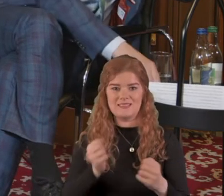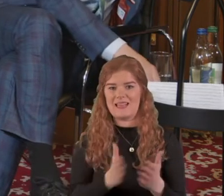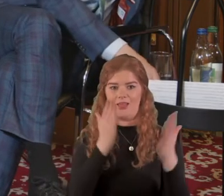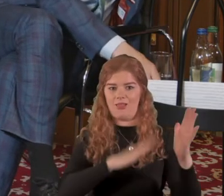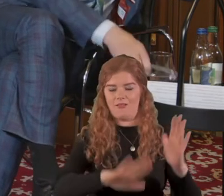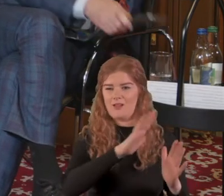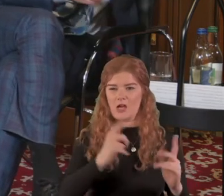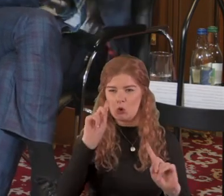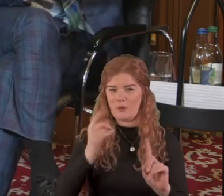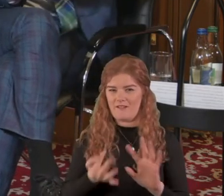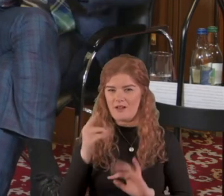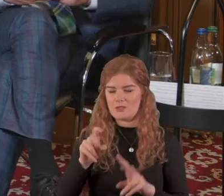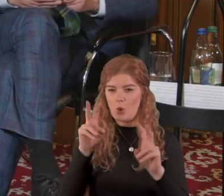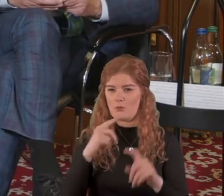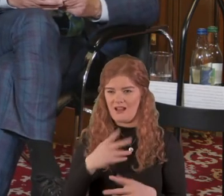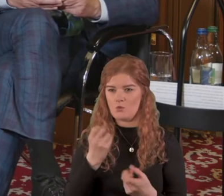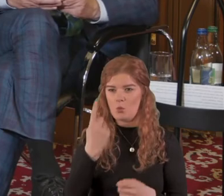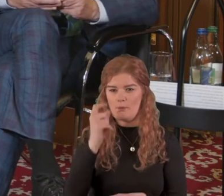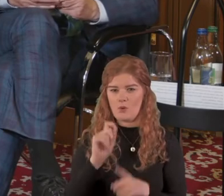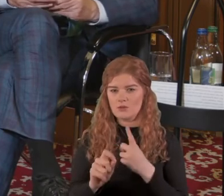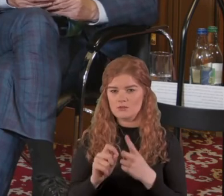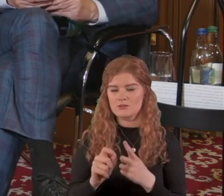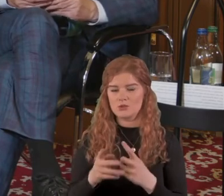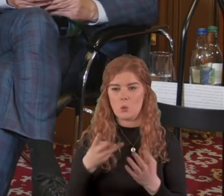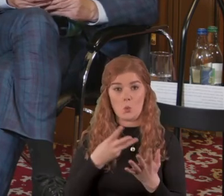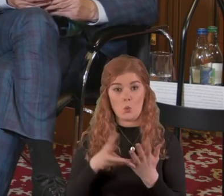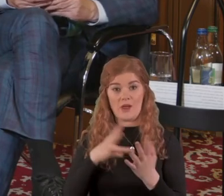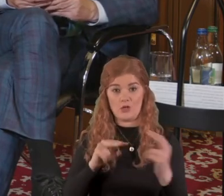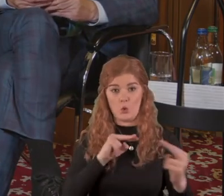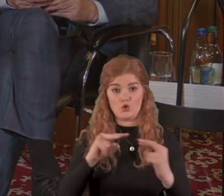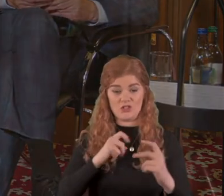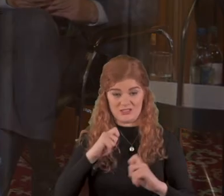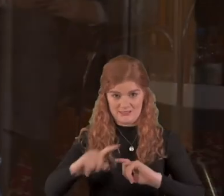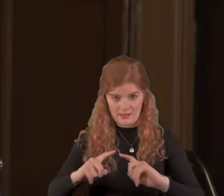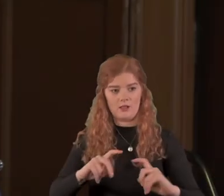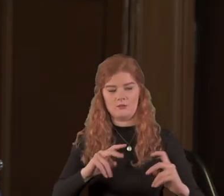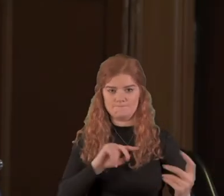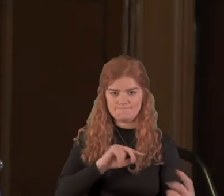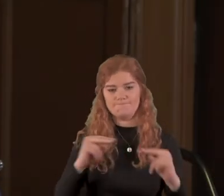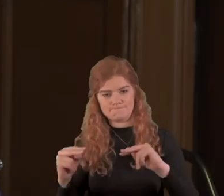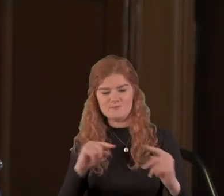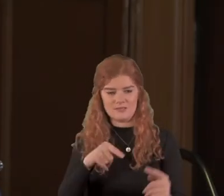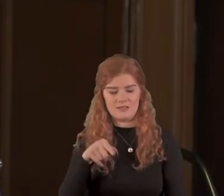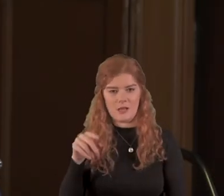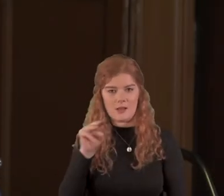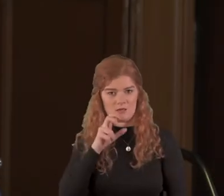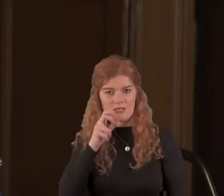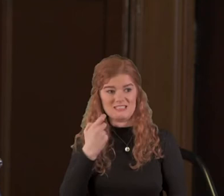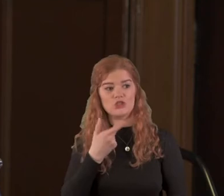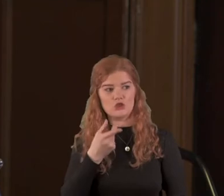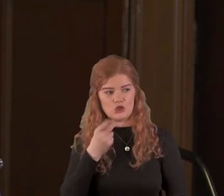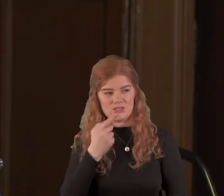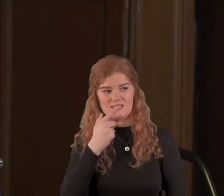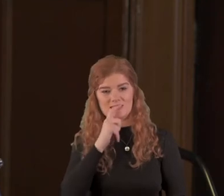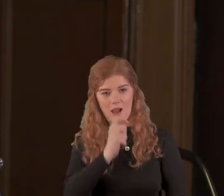find this one. There's a point where, while the negotiations are still going on, he says to Collins,